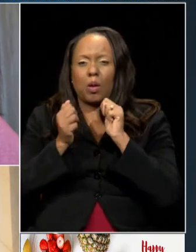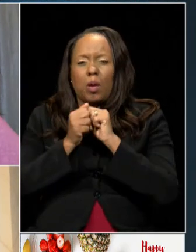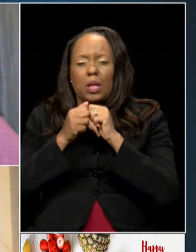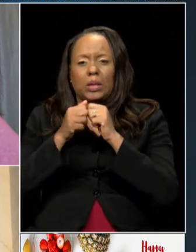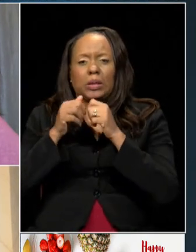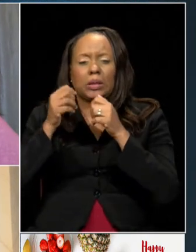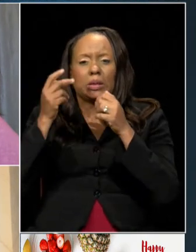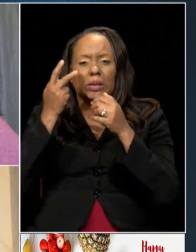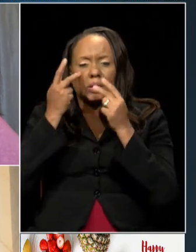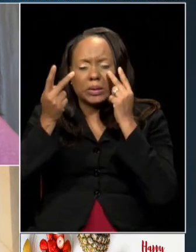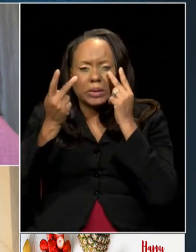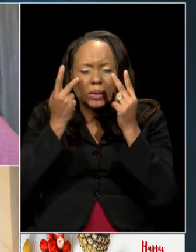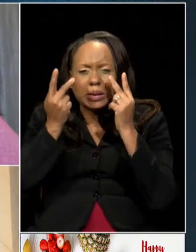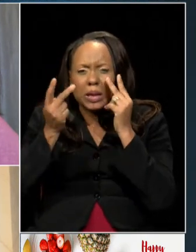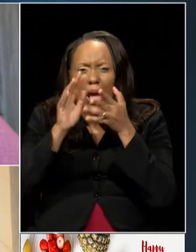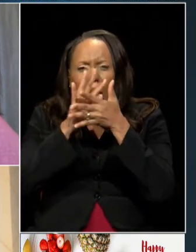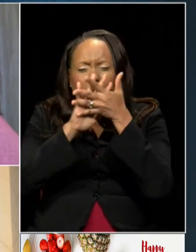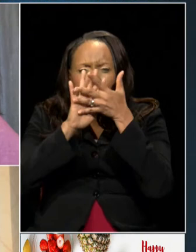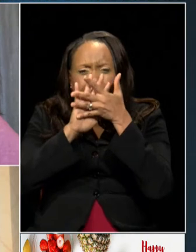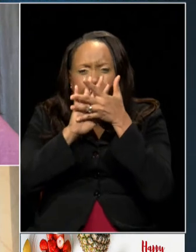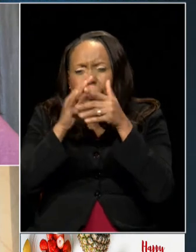difficulty with vision.